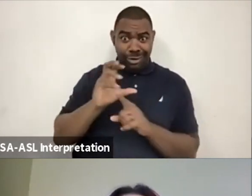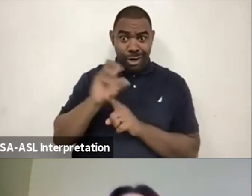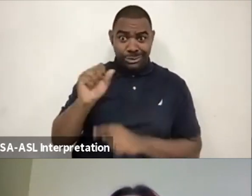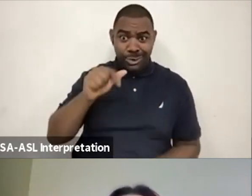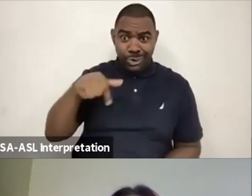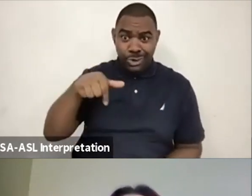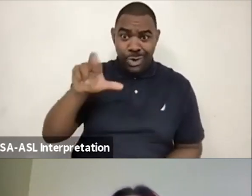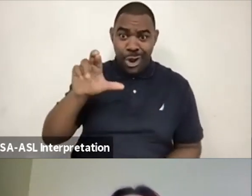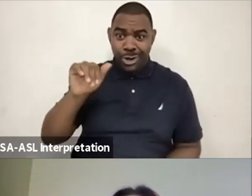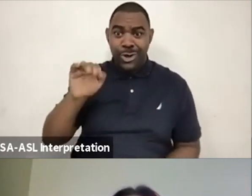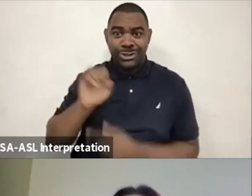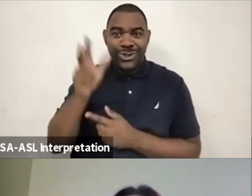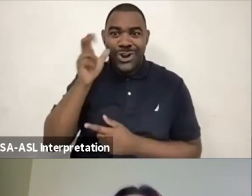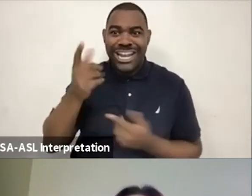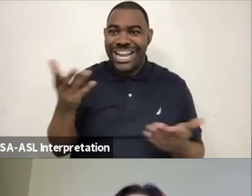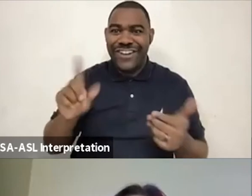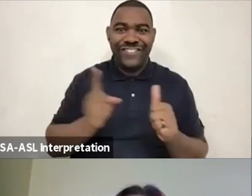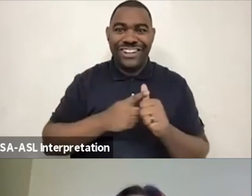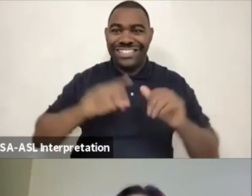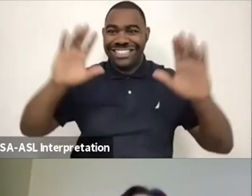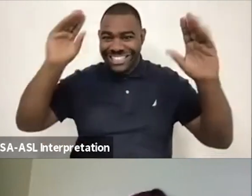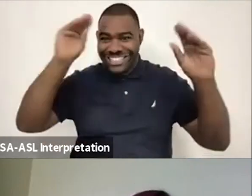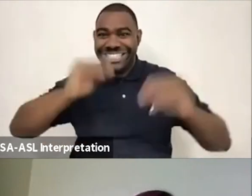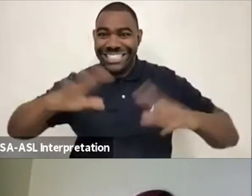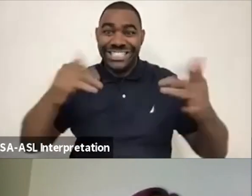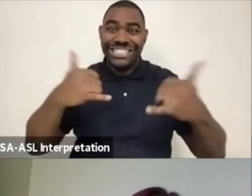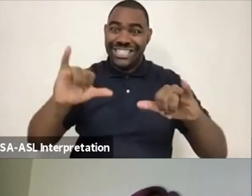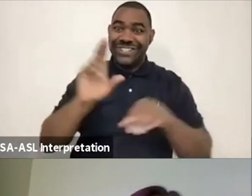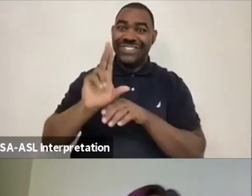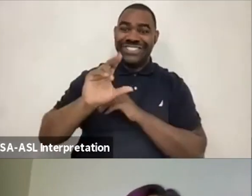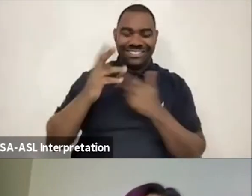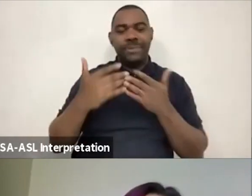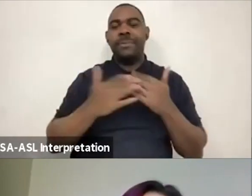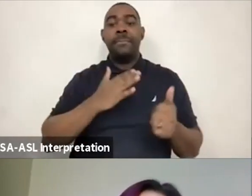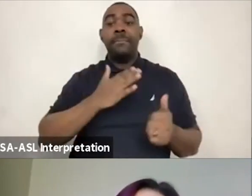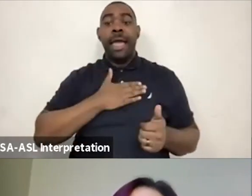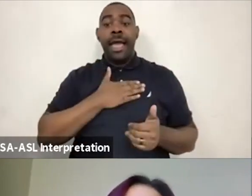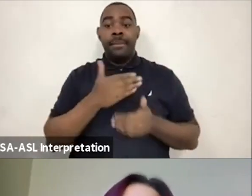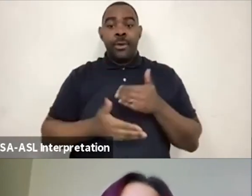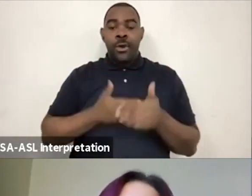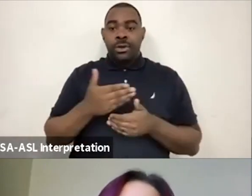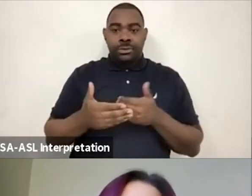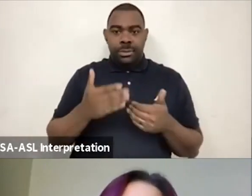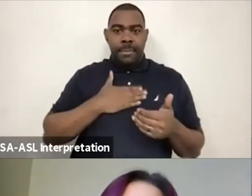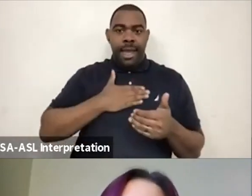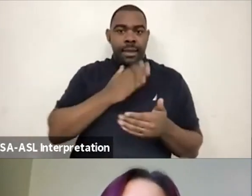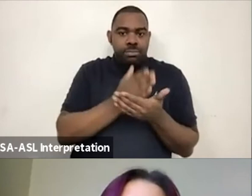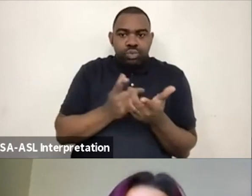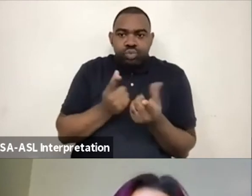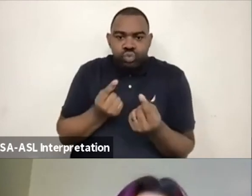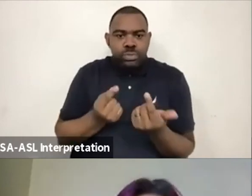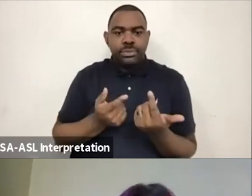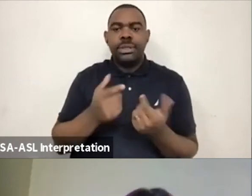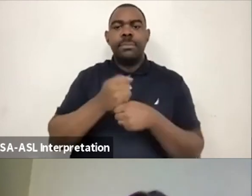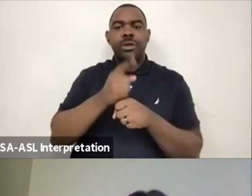you heard it here, folks. Pro tip. And my part in that process is, as she said, to make sure she has information